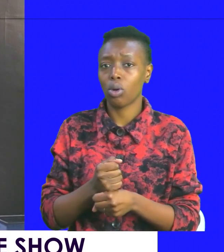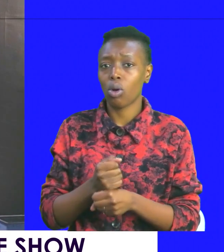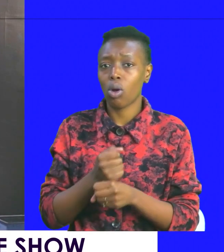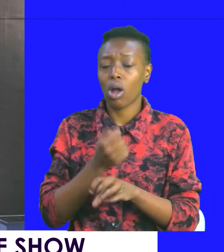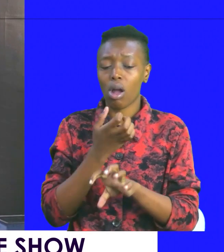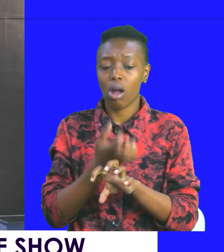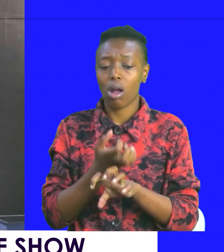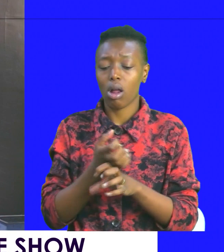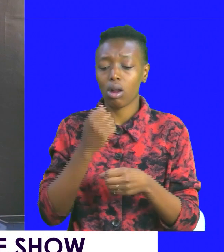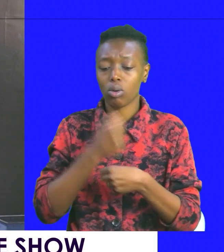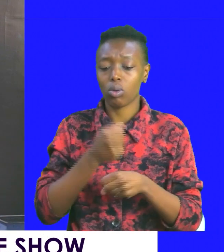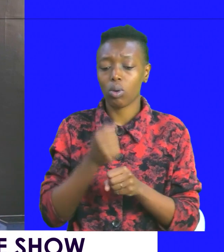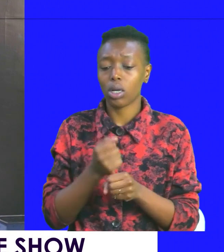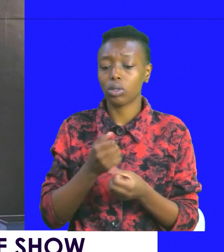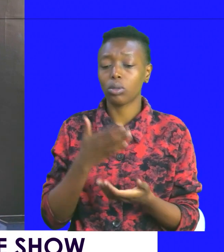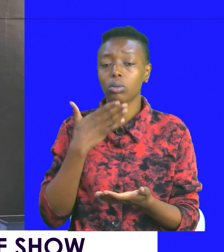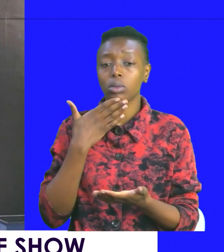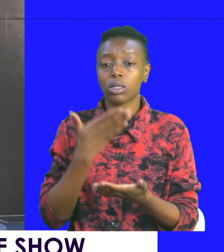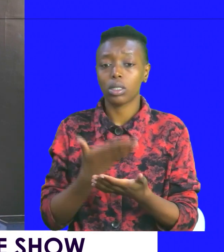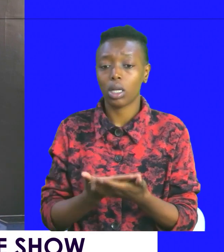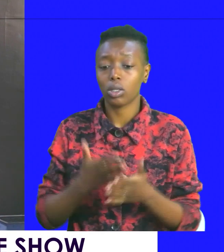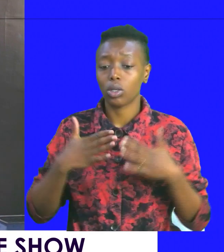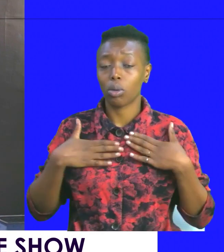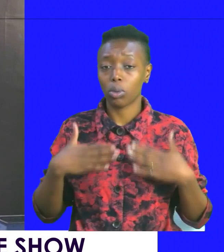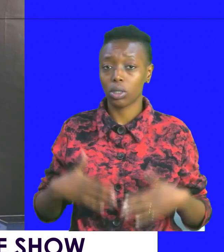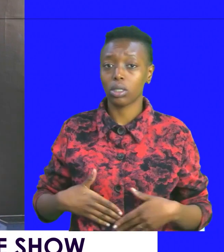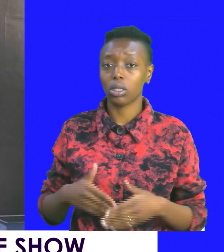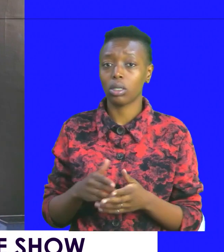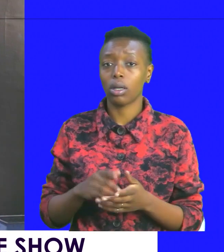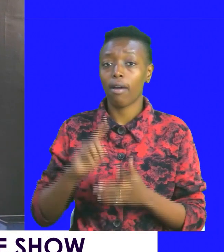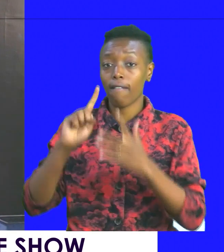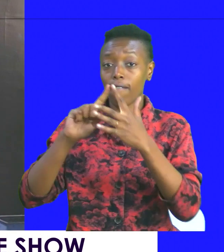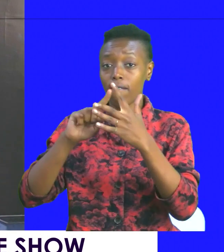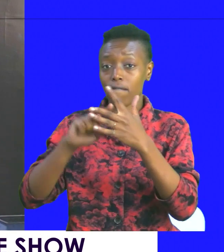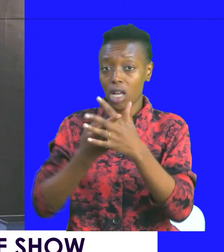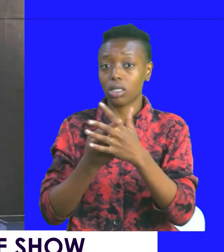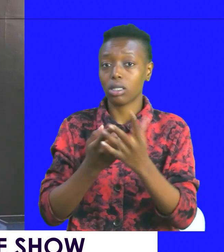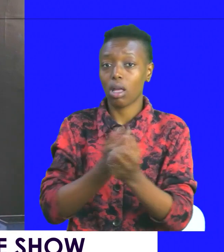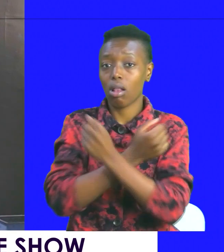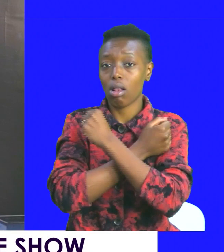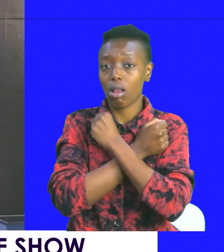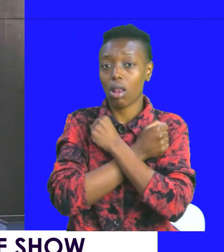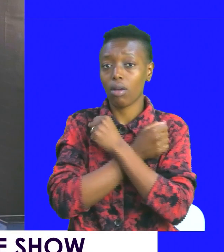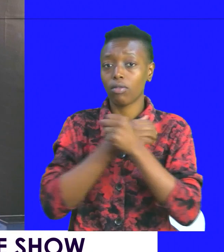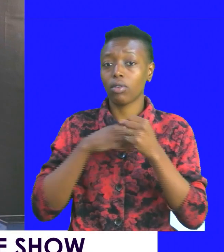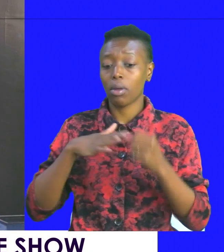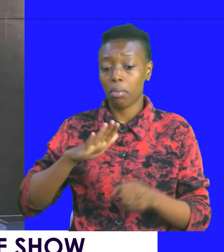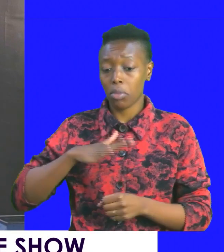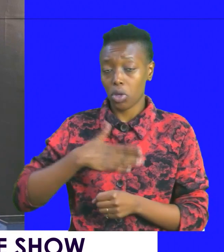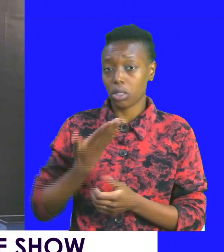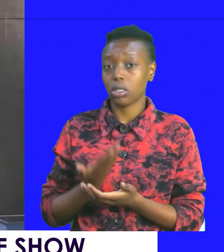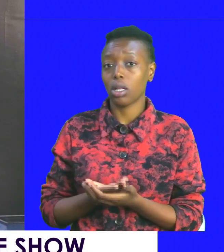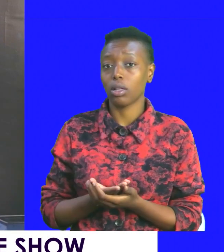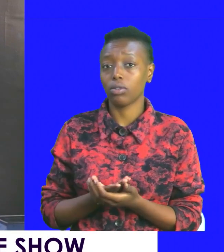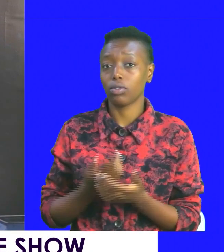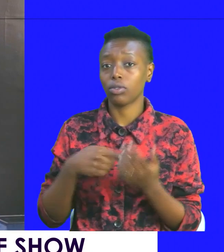appreciated by others. For you to be loved, you need to love you. So I'm turning something to you. You may